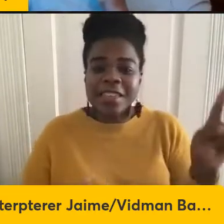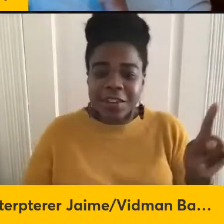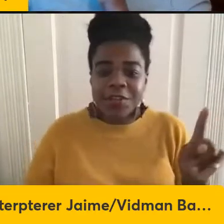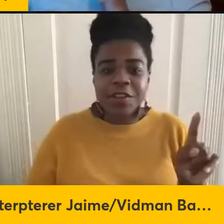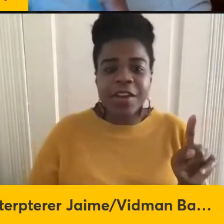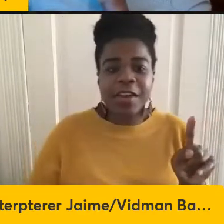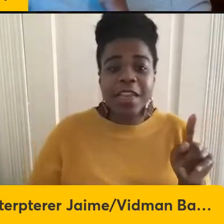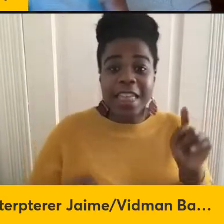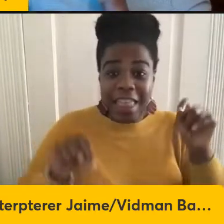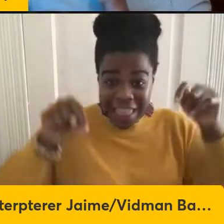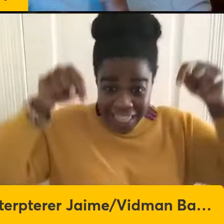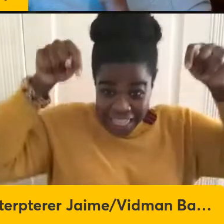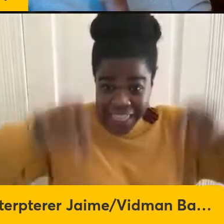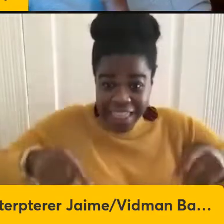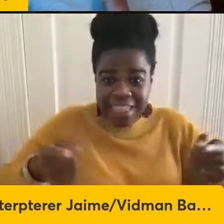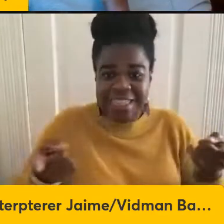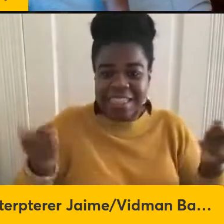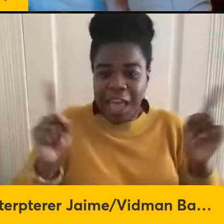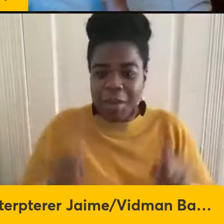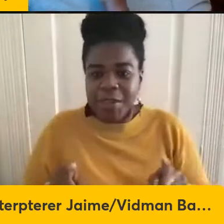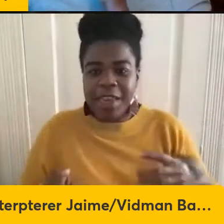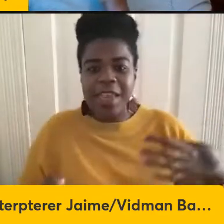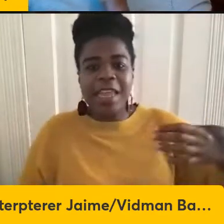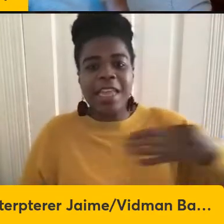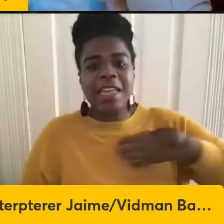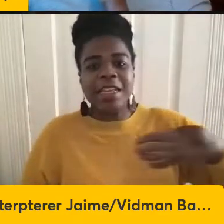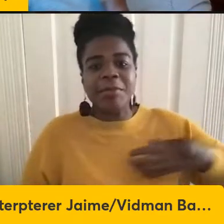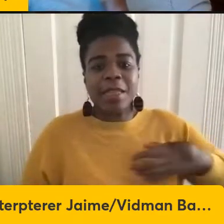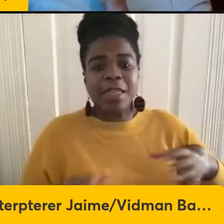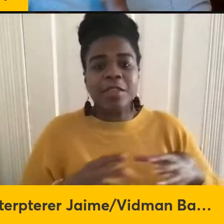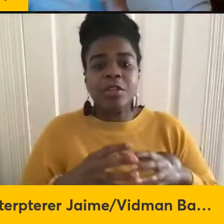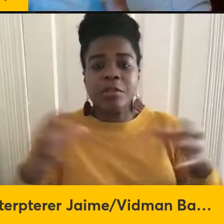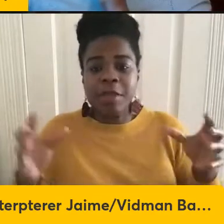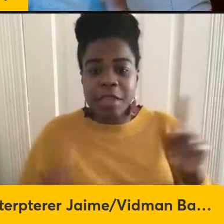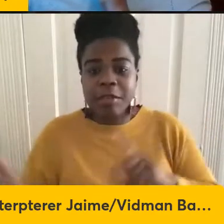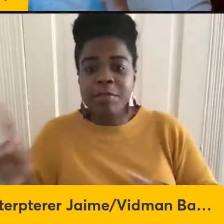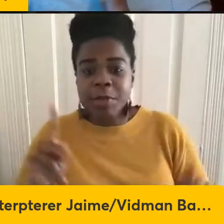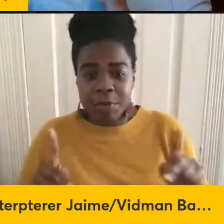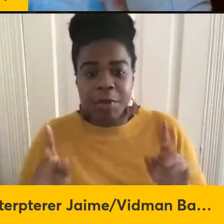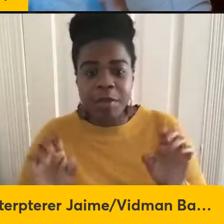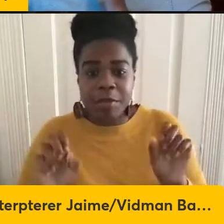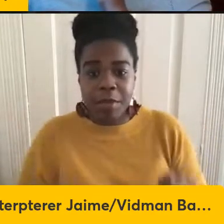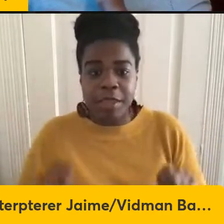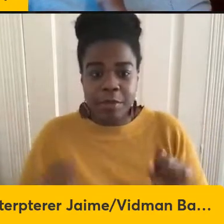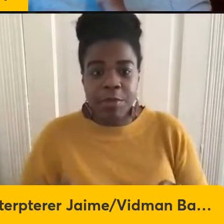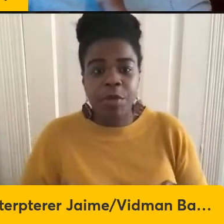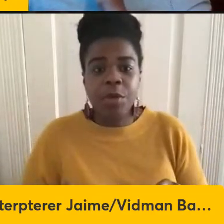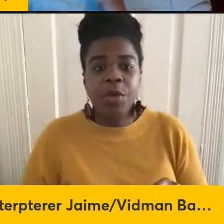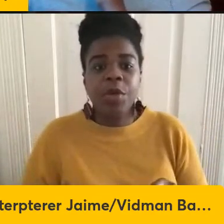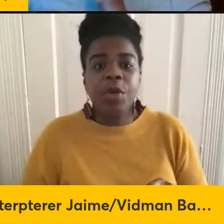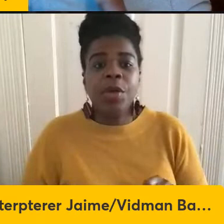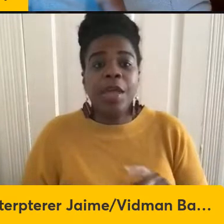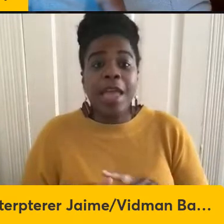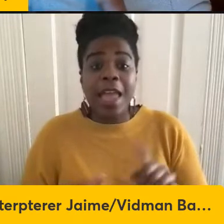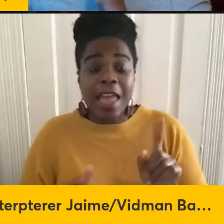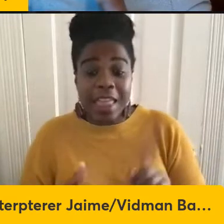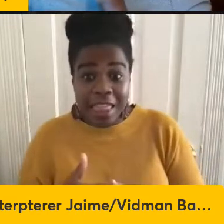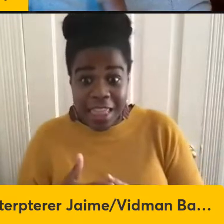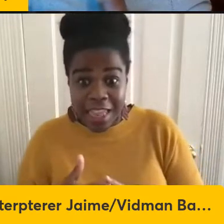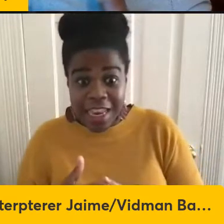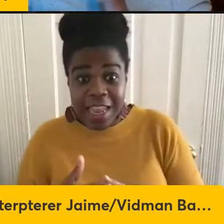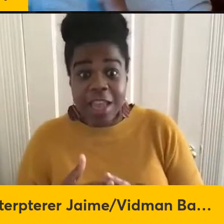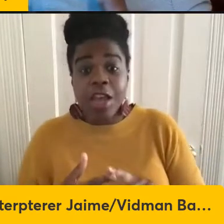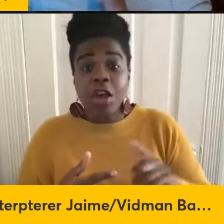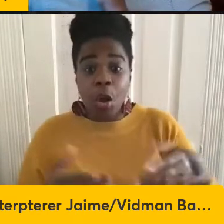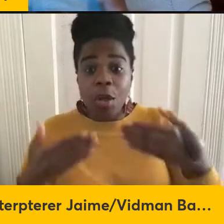this is going on, and complaining to as many people as possible, and, you know, coming off the closed Facebook group and then going public and